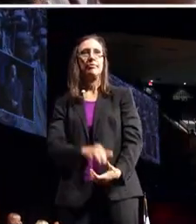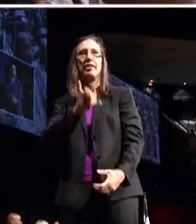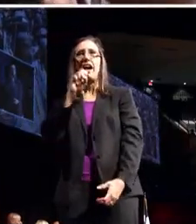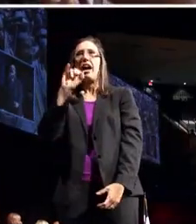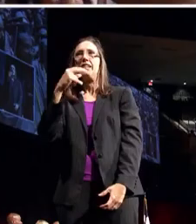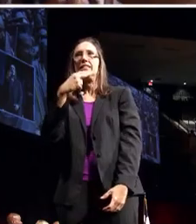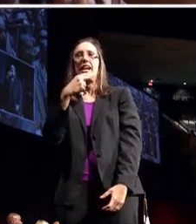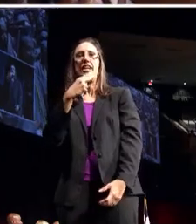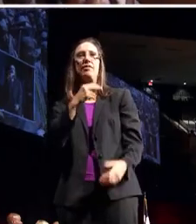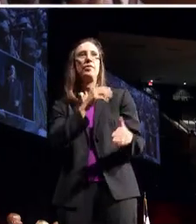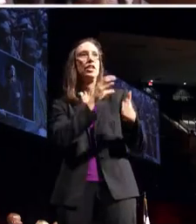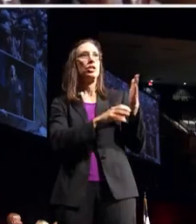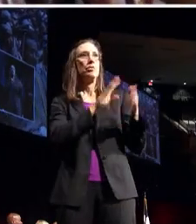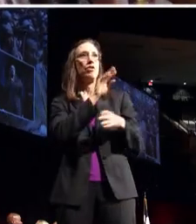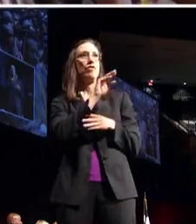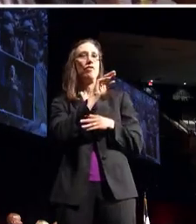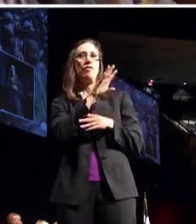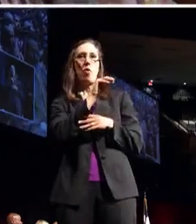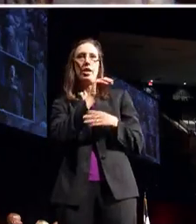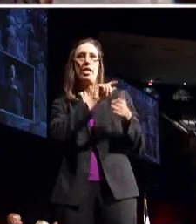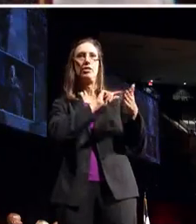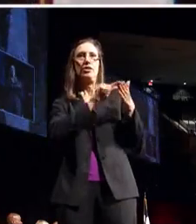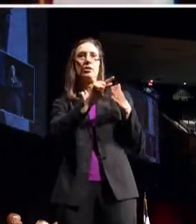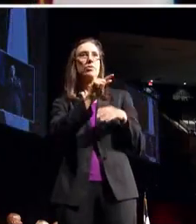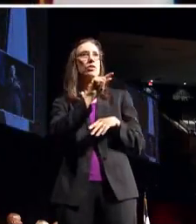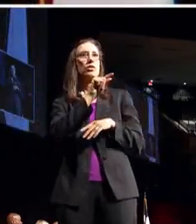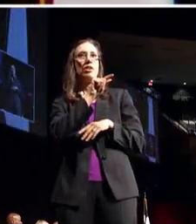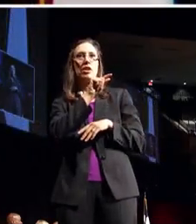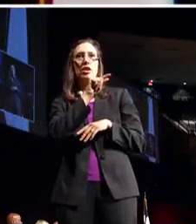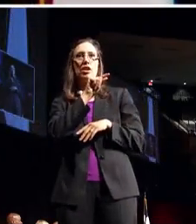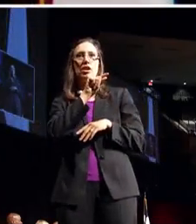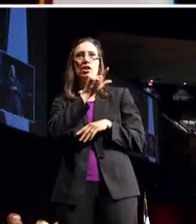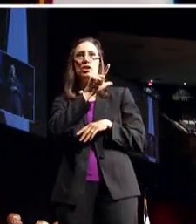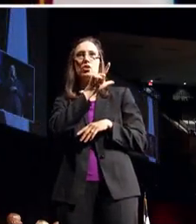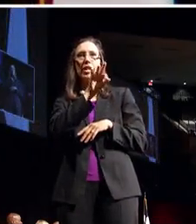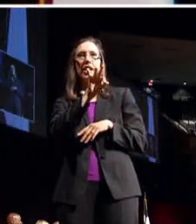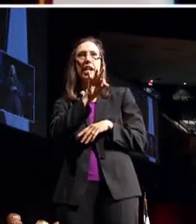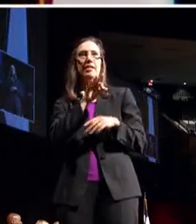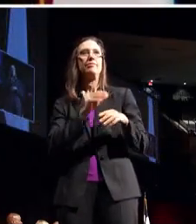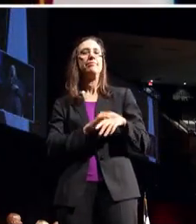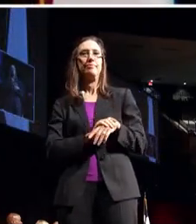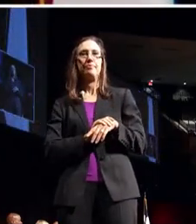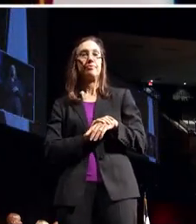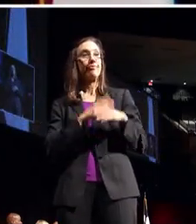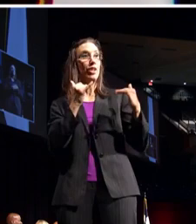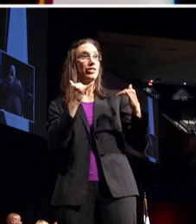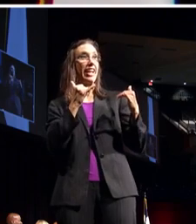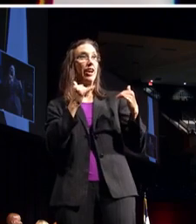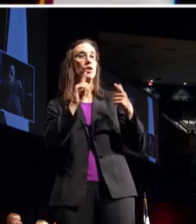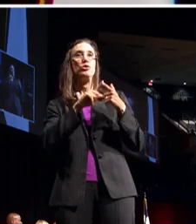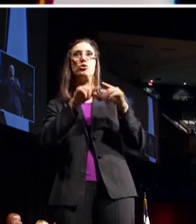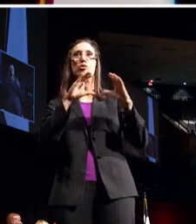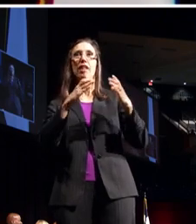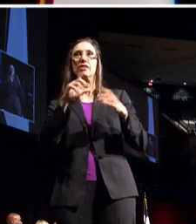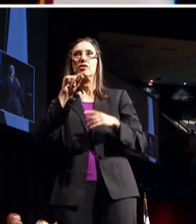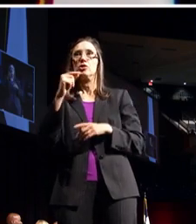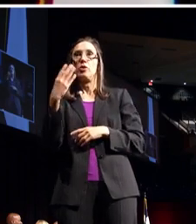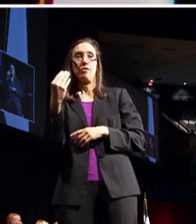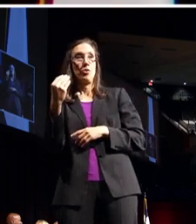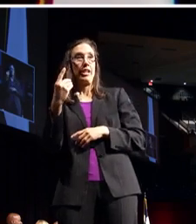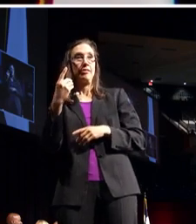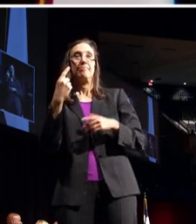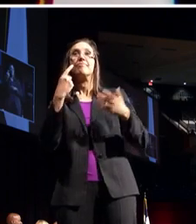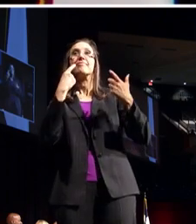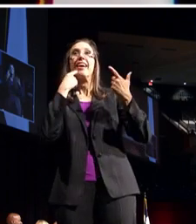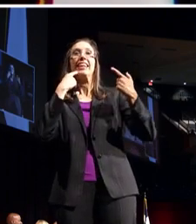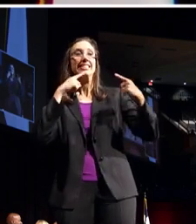Isaiah 40, 29 through 31. To you, class of 2014, I say this. To today's